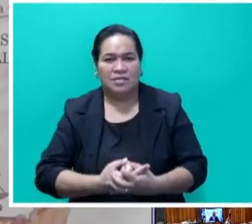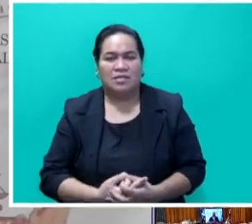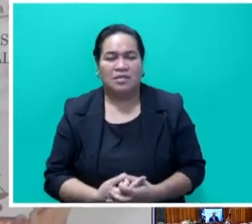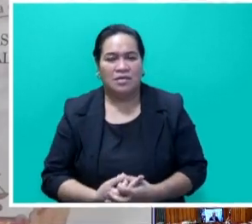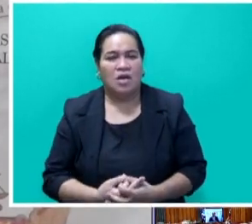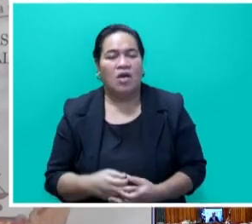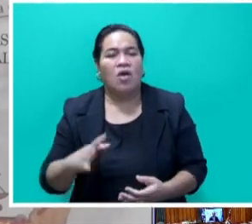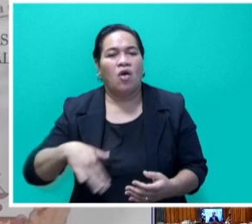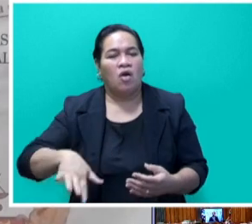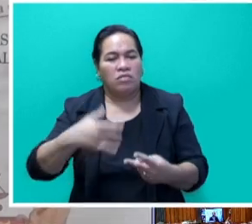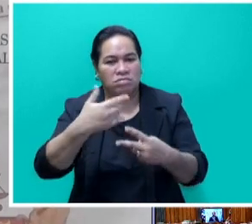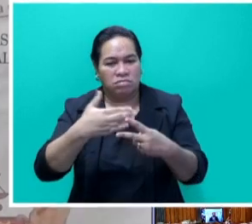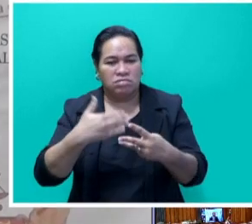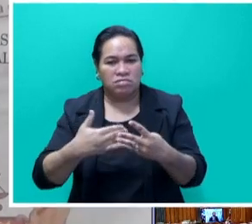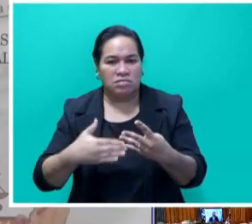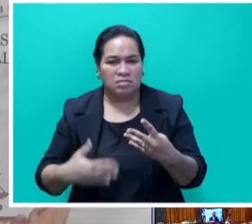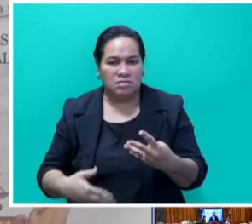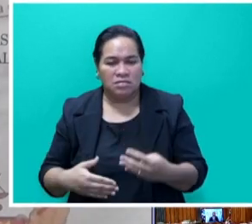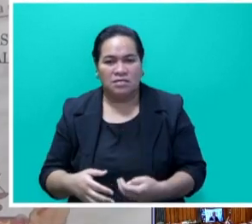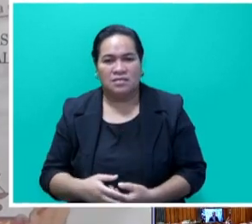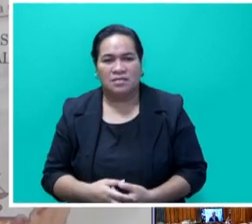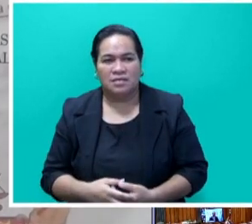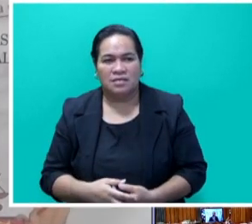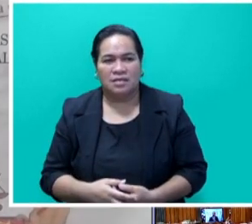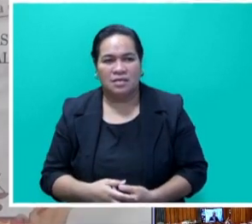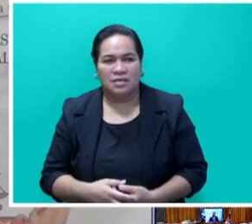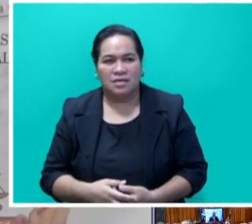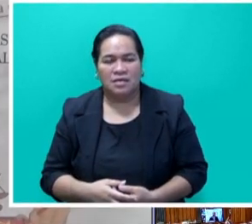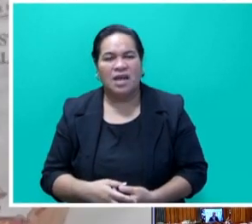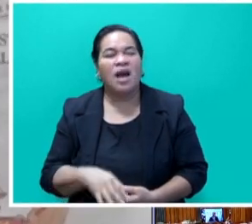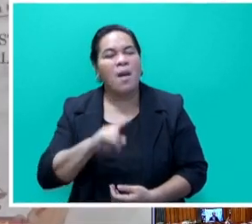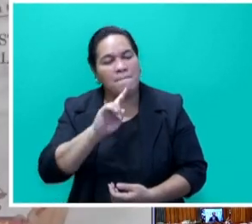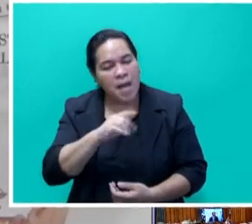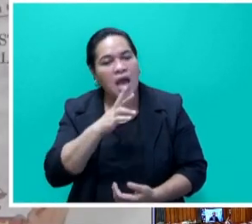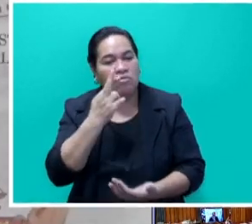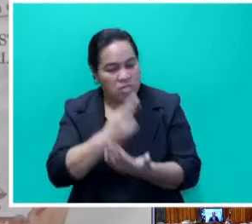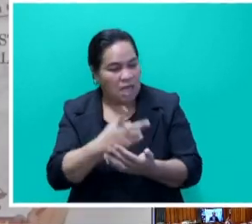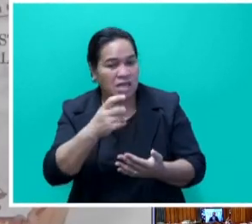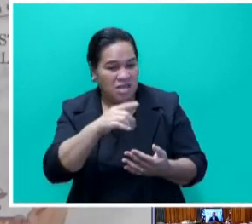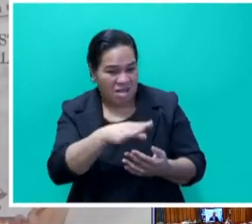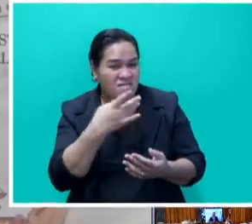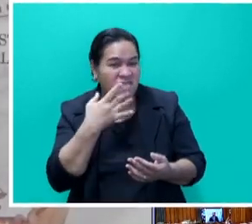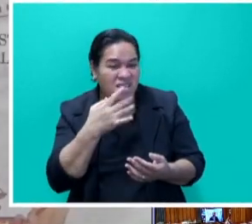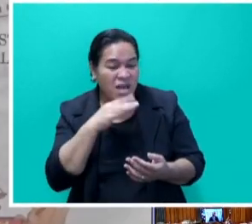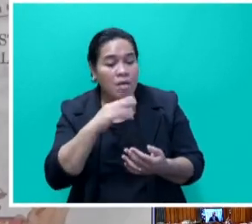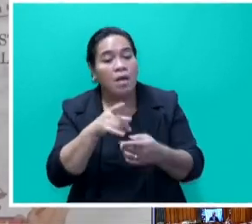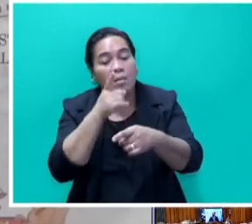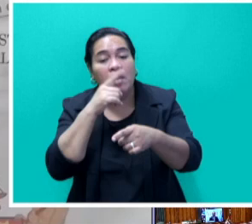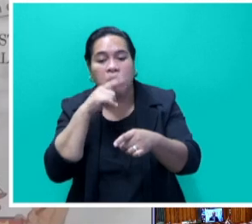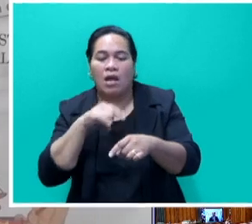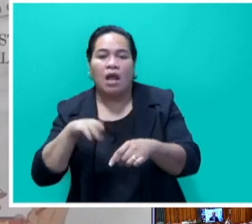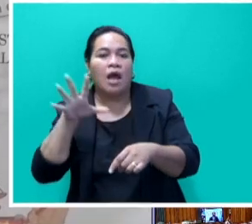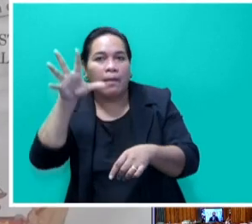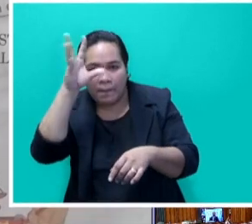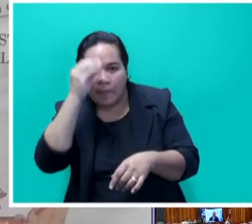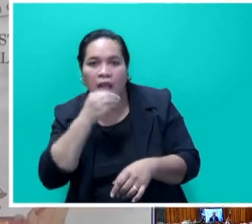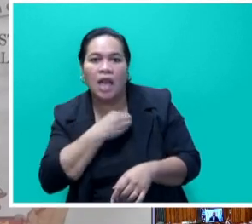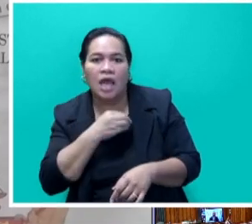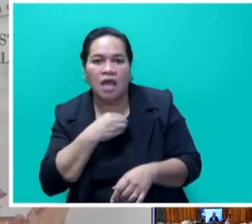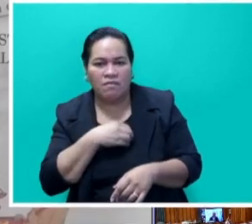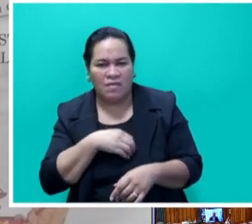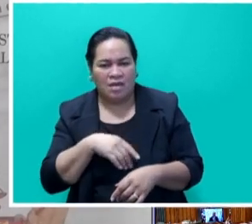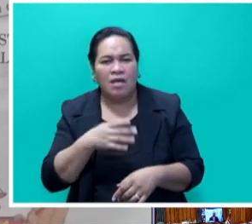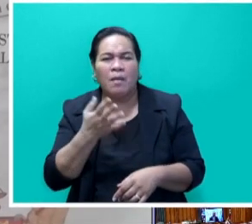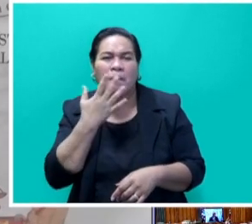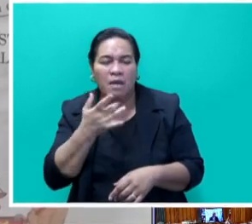all imaginary, but it is affecting our people. They believe all these imaginary lies. Many